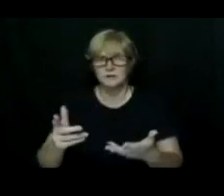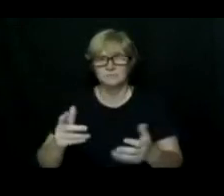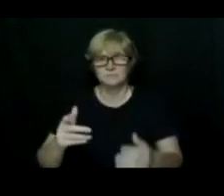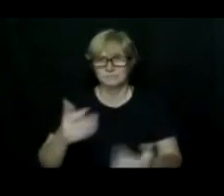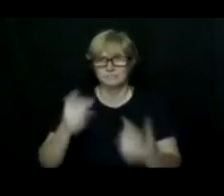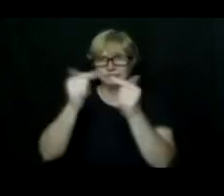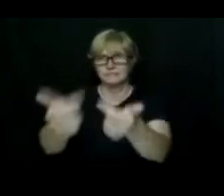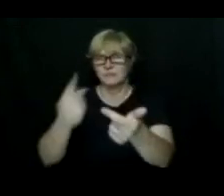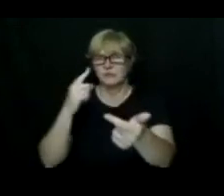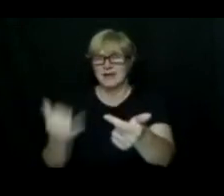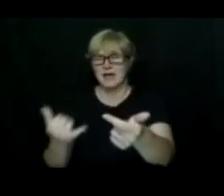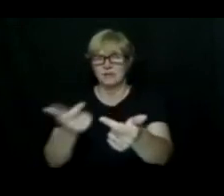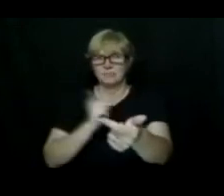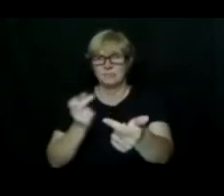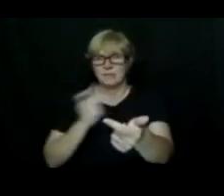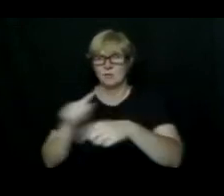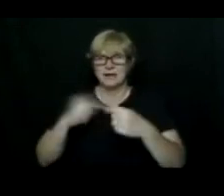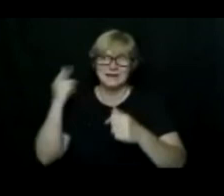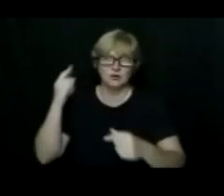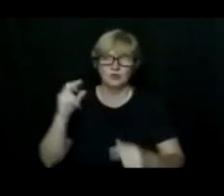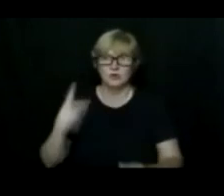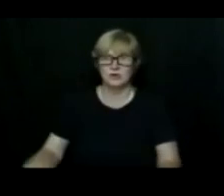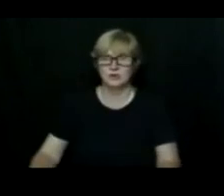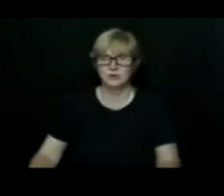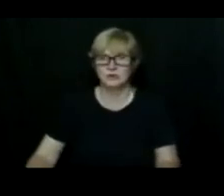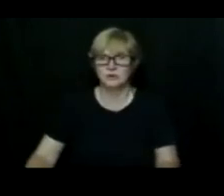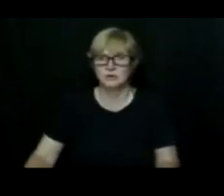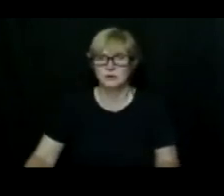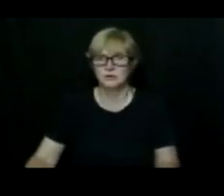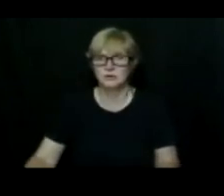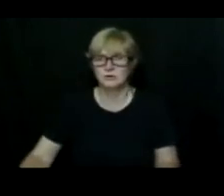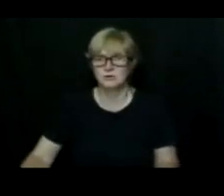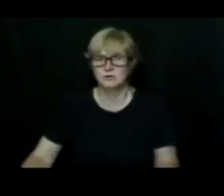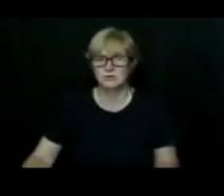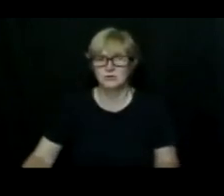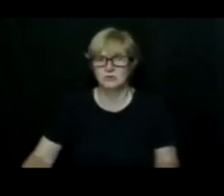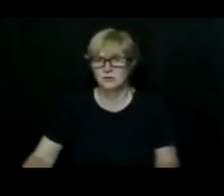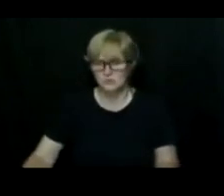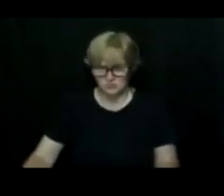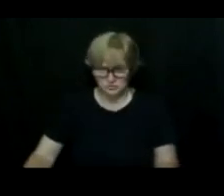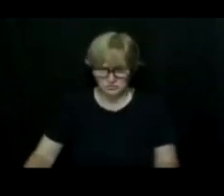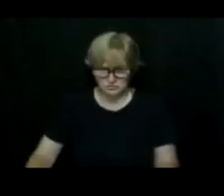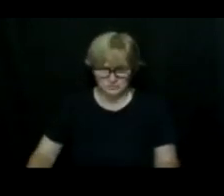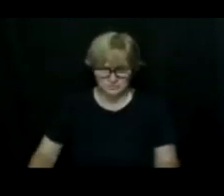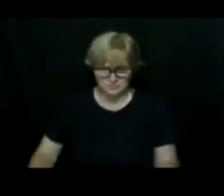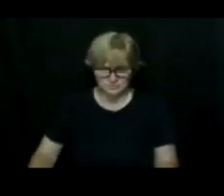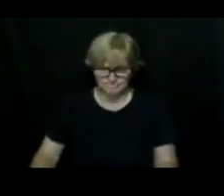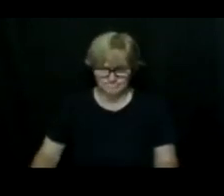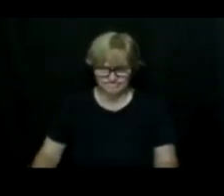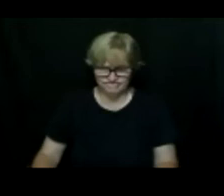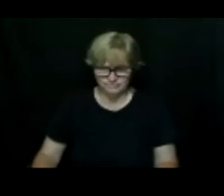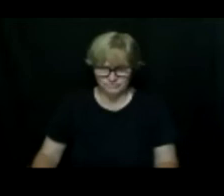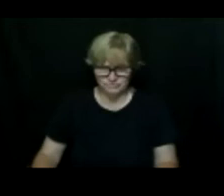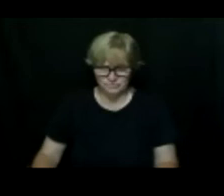cognition perspective, but it is sometimes hard to even situate the findings within that framework. So I have this theoretical